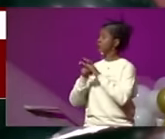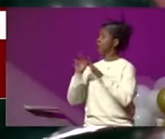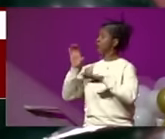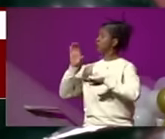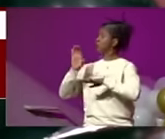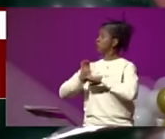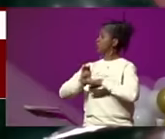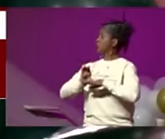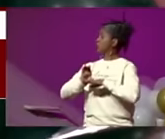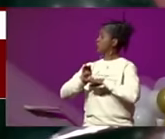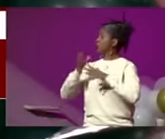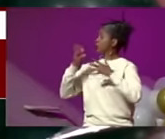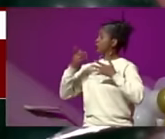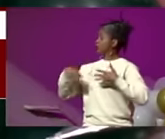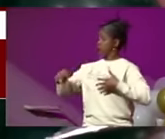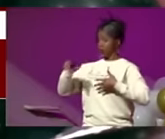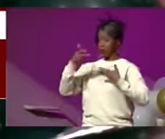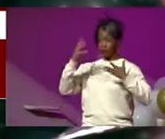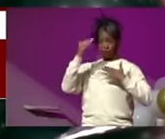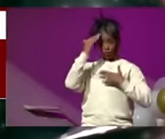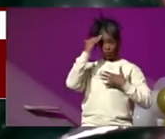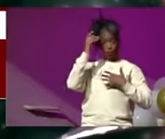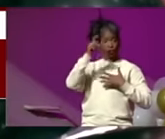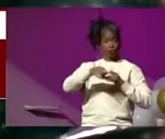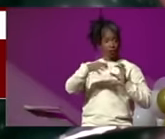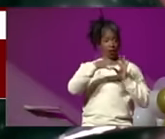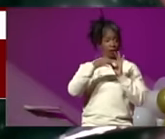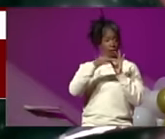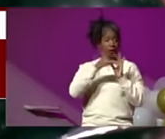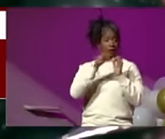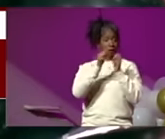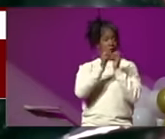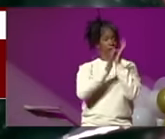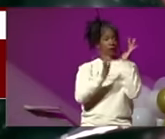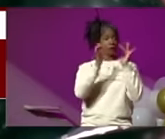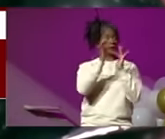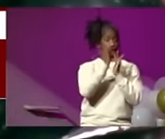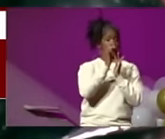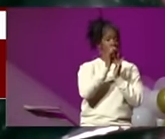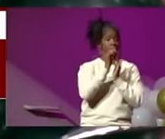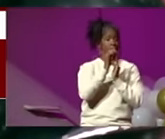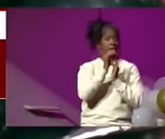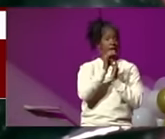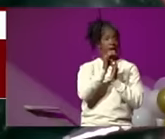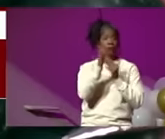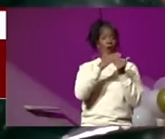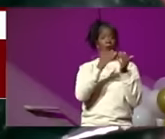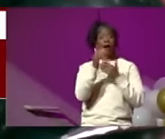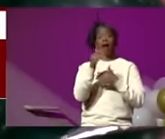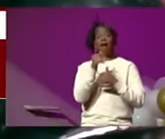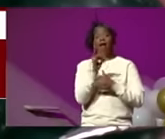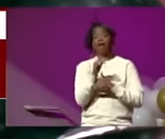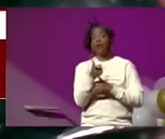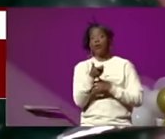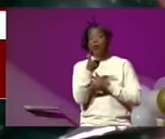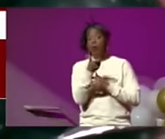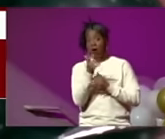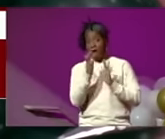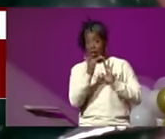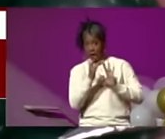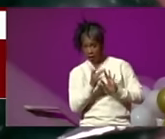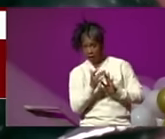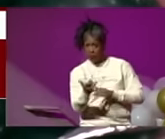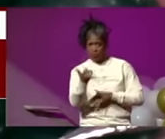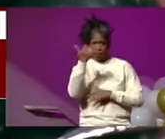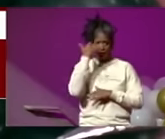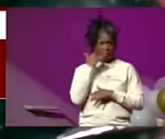know you need a relationship with that child, if you're online and you want a relationship with that child, call us right now,